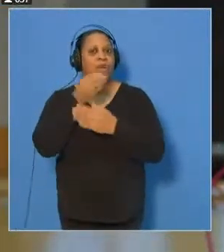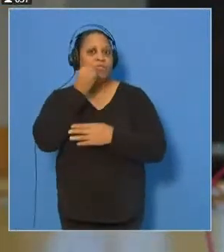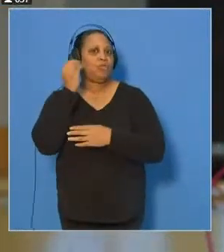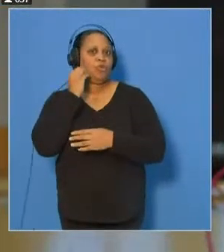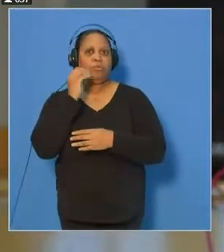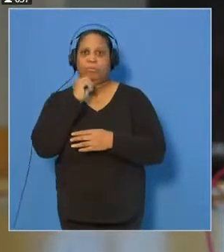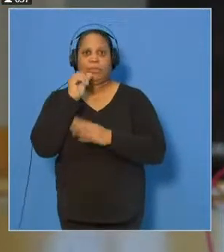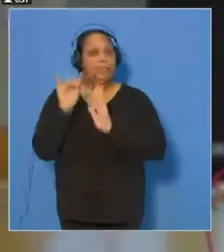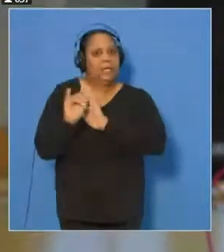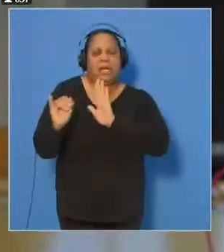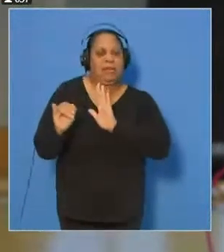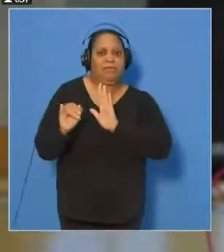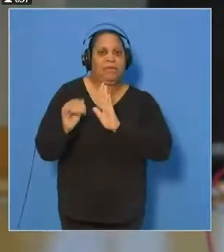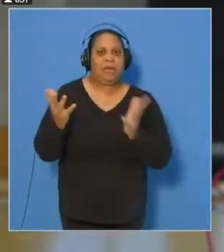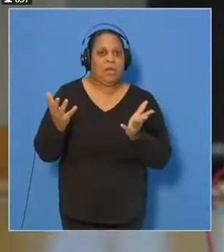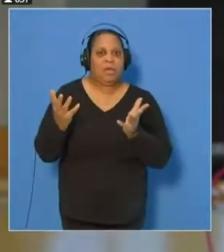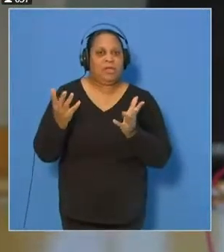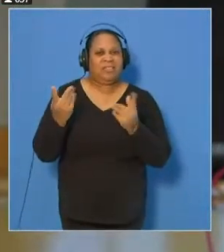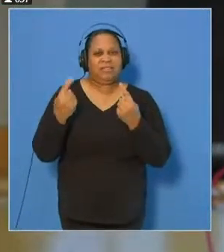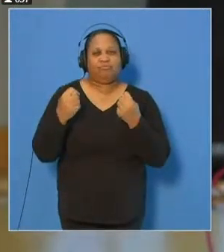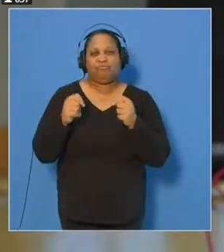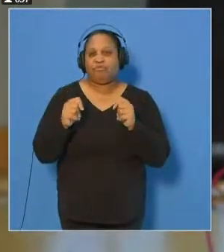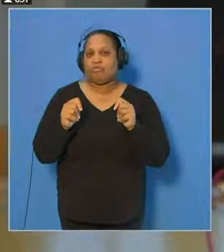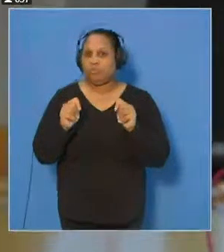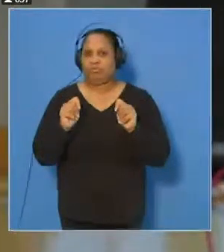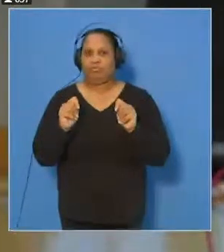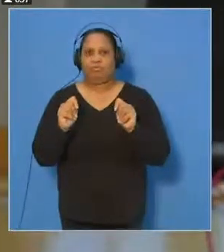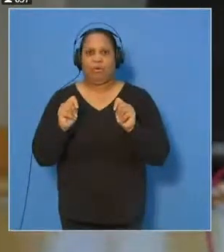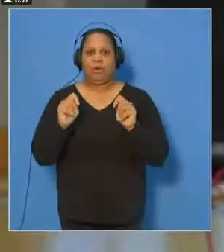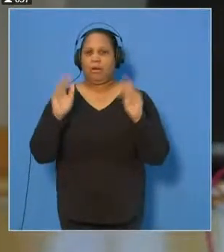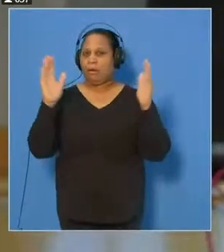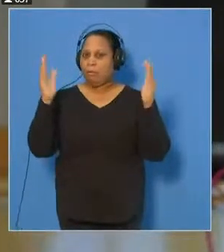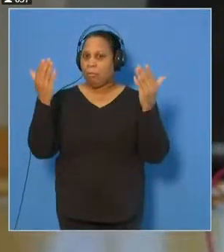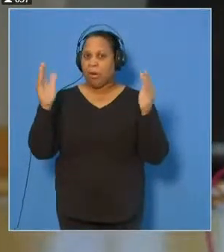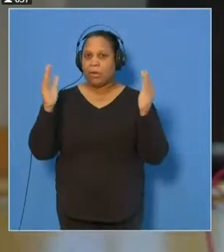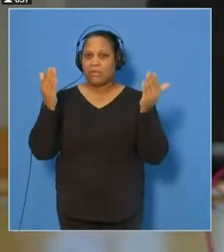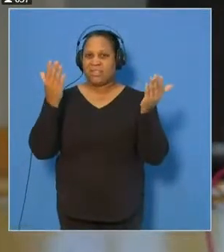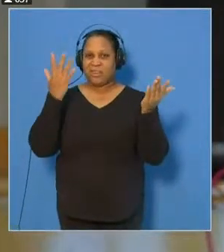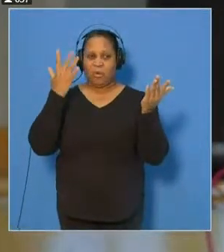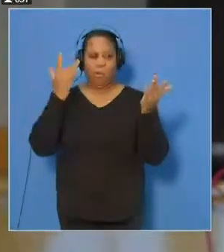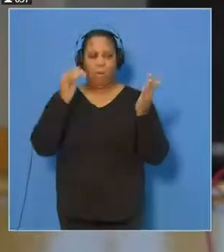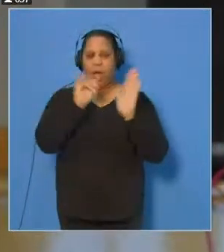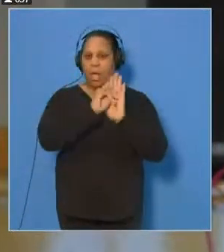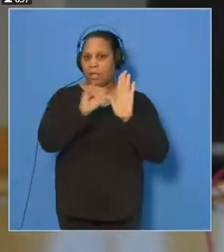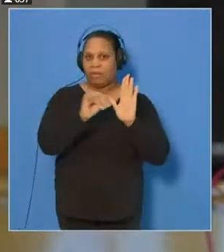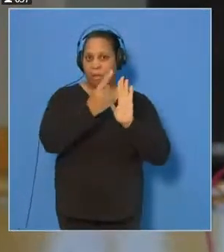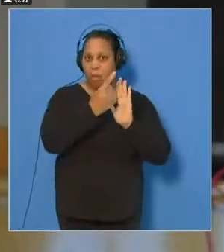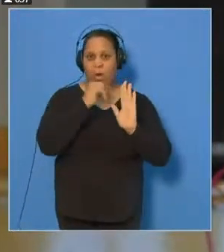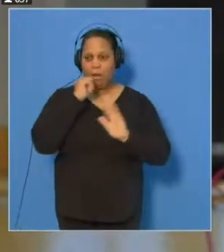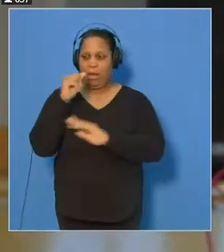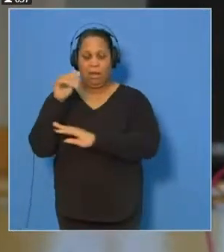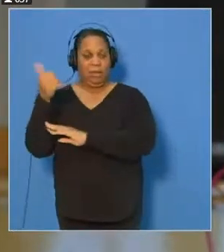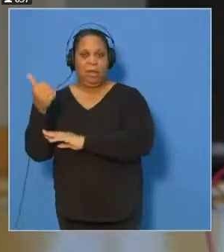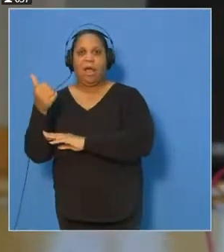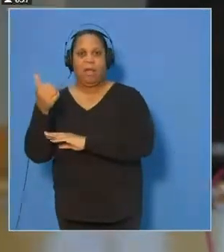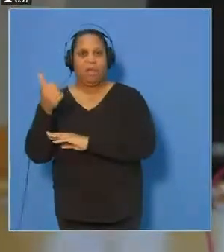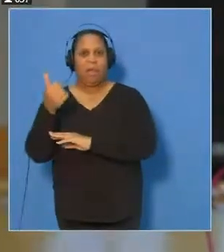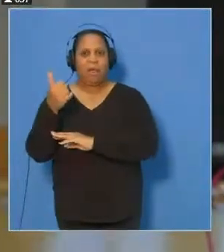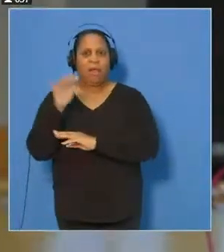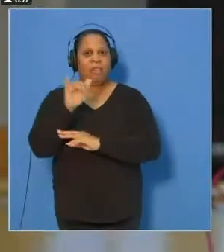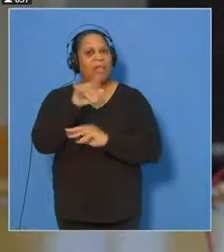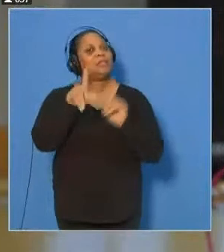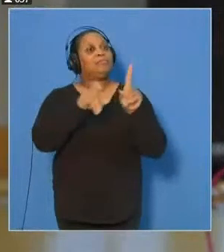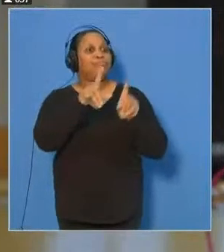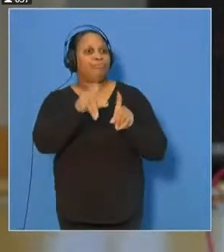it. So I'm trying to get the comparison. Why identify one and not the other? Well, like I said, And that's the questions that are